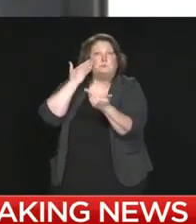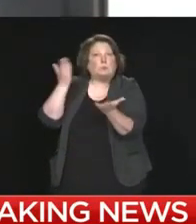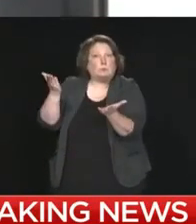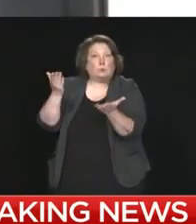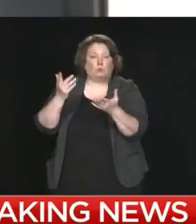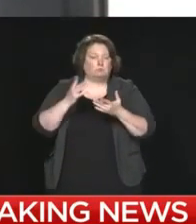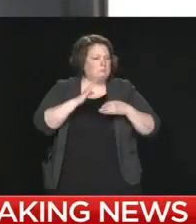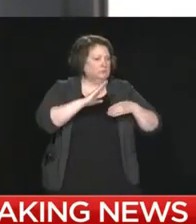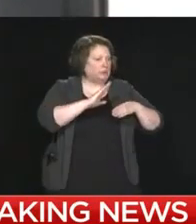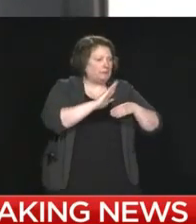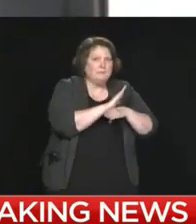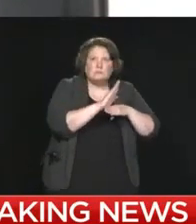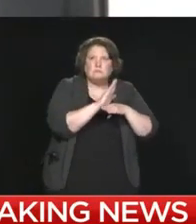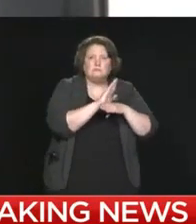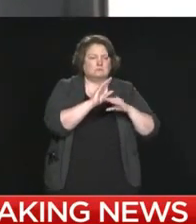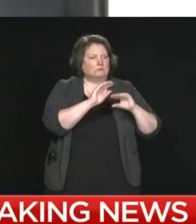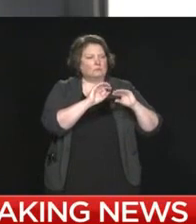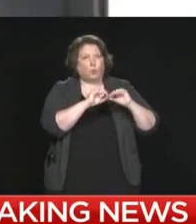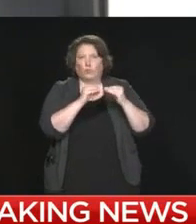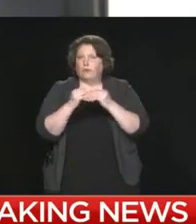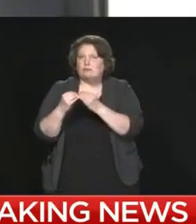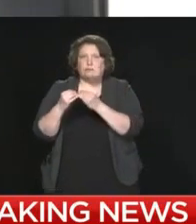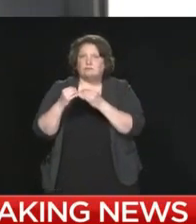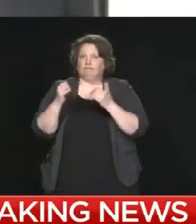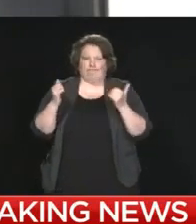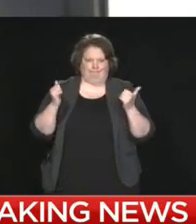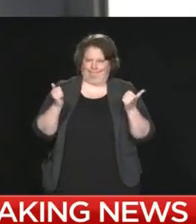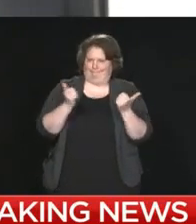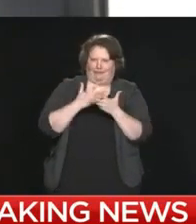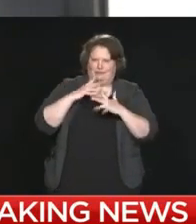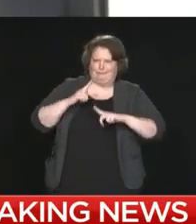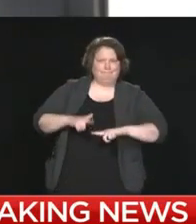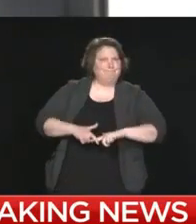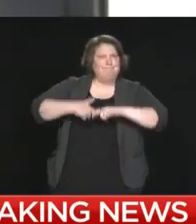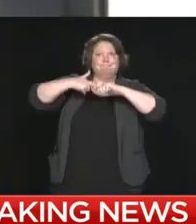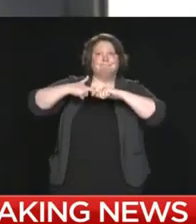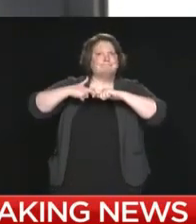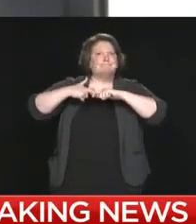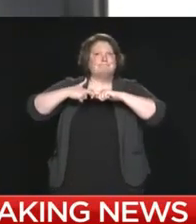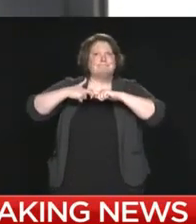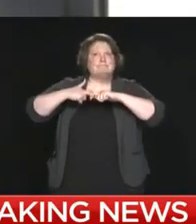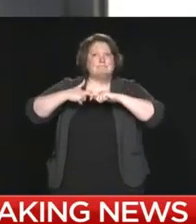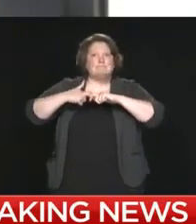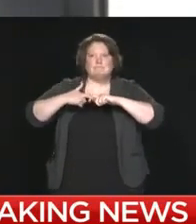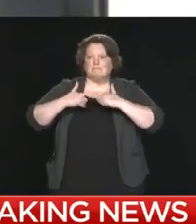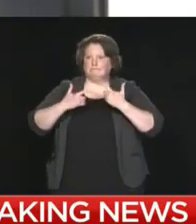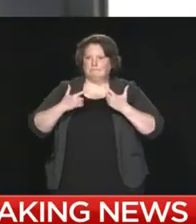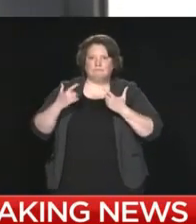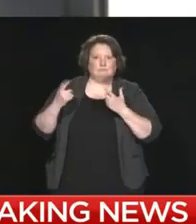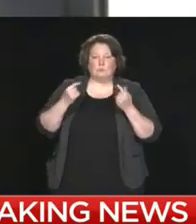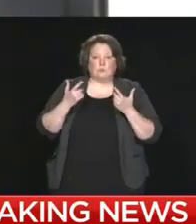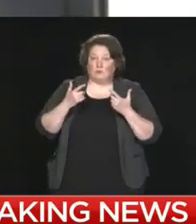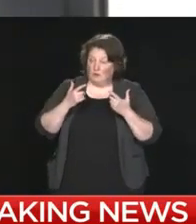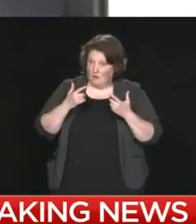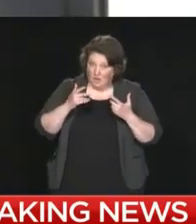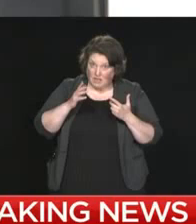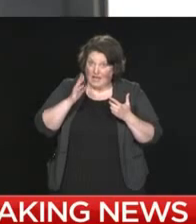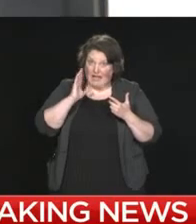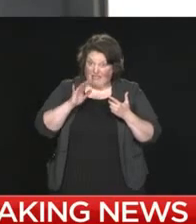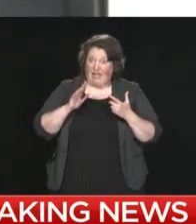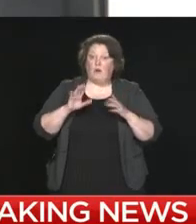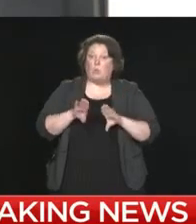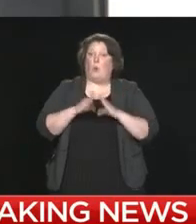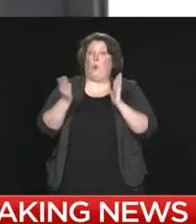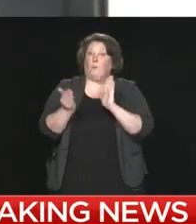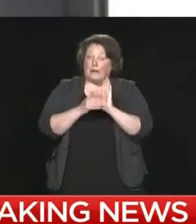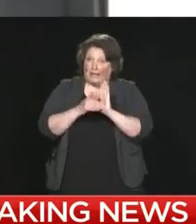the country are in suspension. Will they open up at half capacity, at 75%,